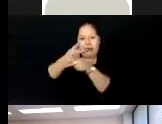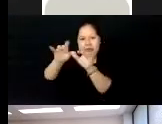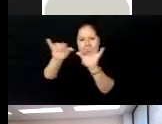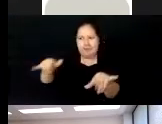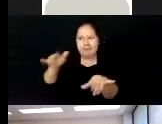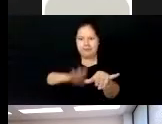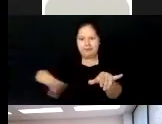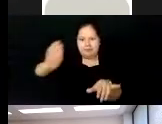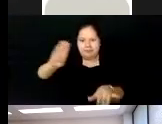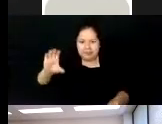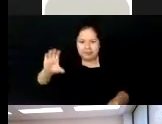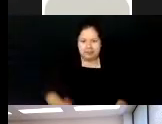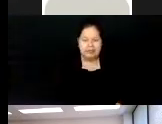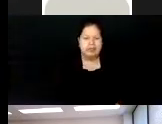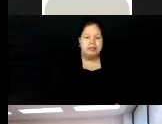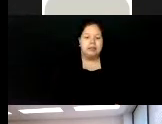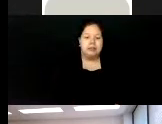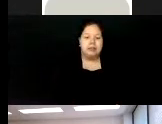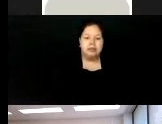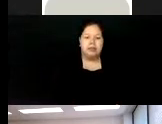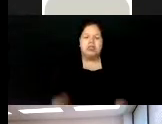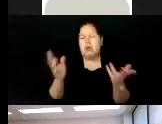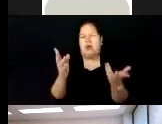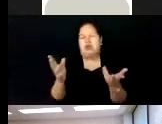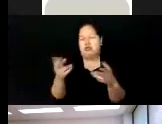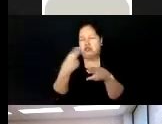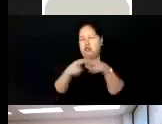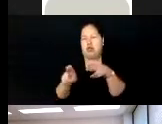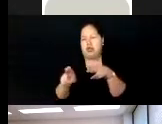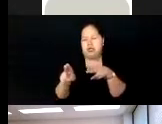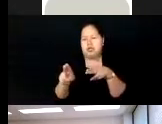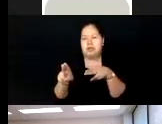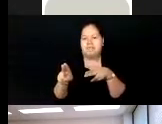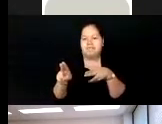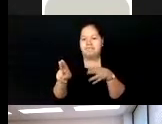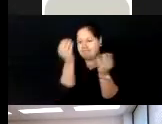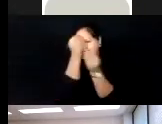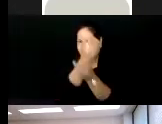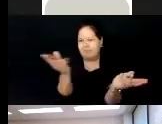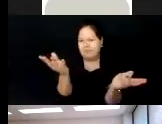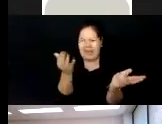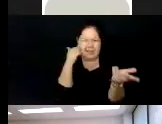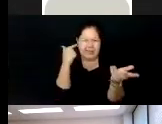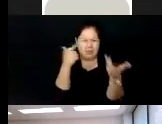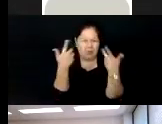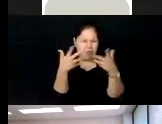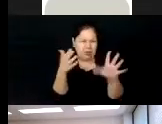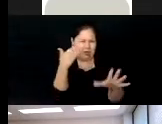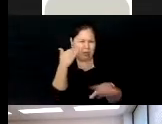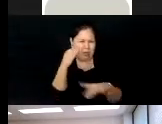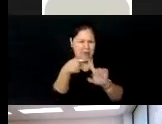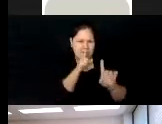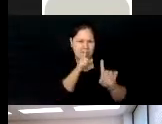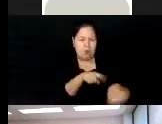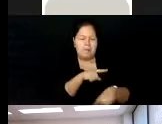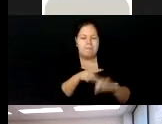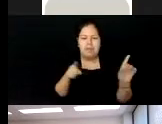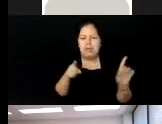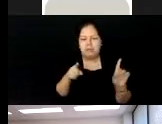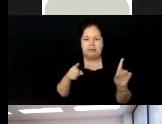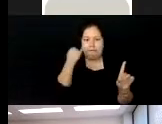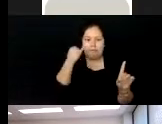So just as a very brief refresher, although I'm sure most people will be familiar with the report, the